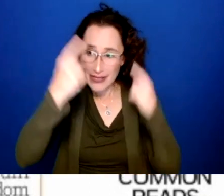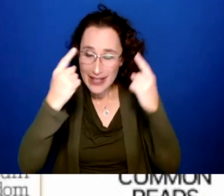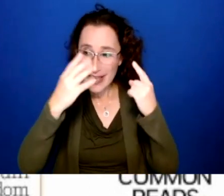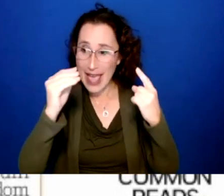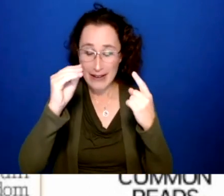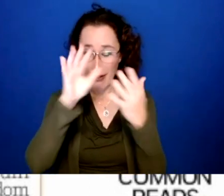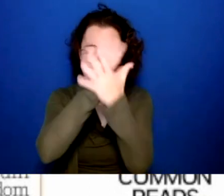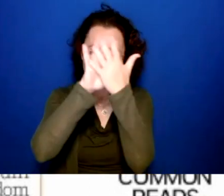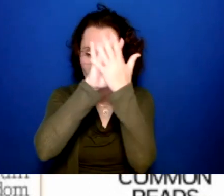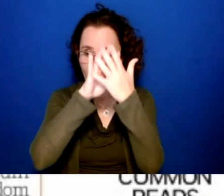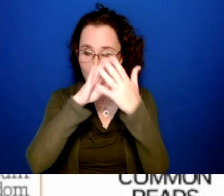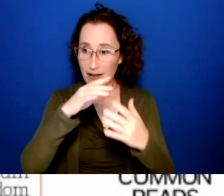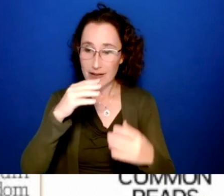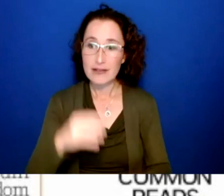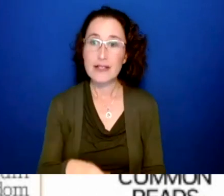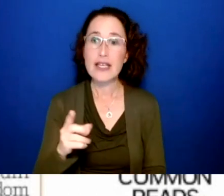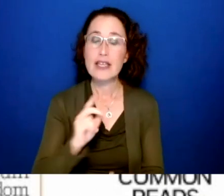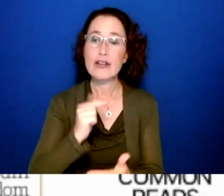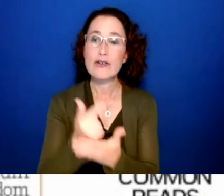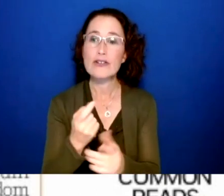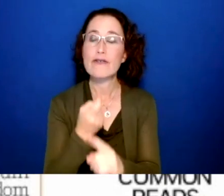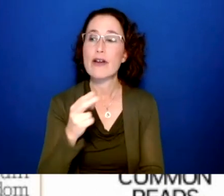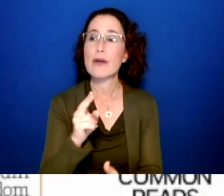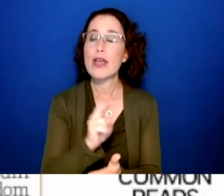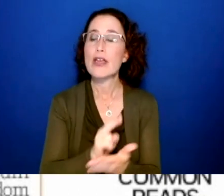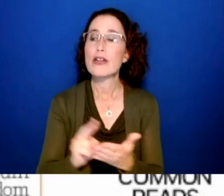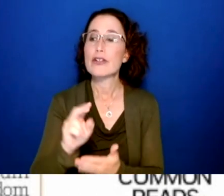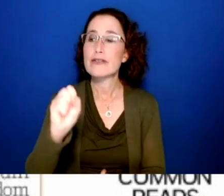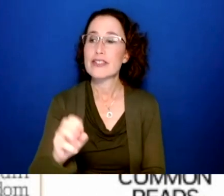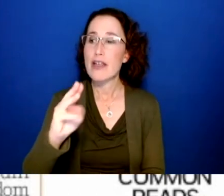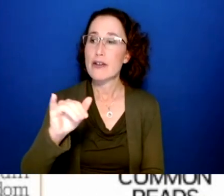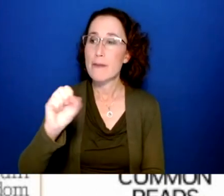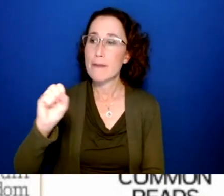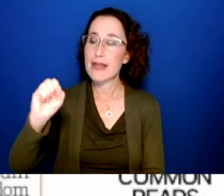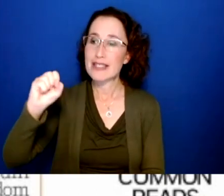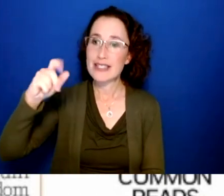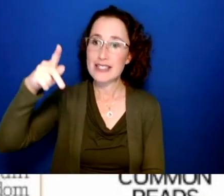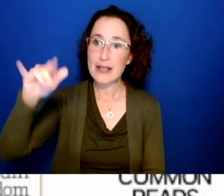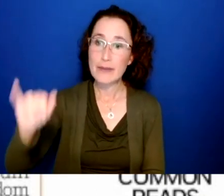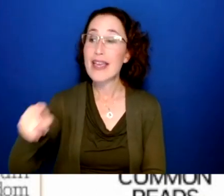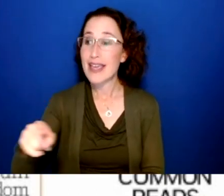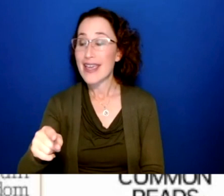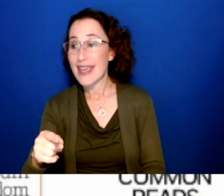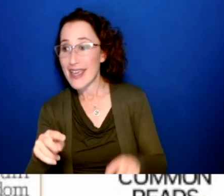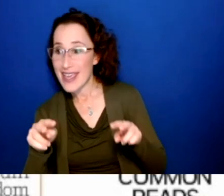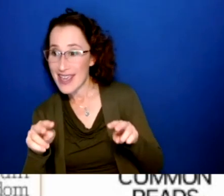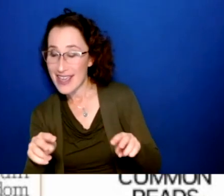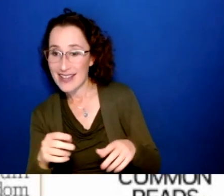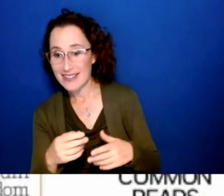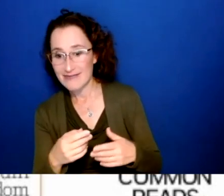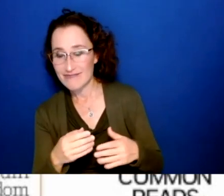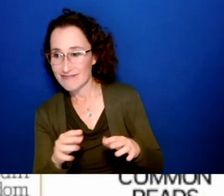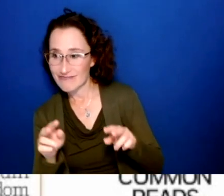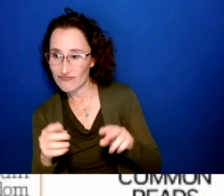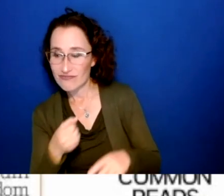with a degree in journalism from the University of Southern Mississippi and cut his teeth covering Hurricane Katrina on the Gulf Coast and